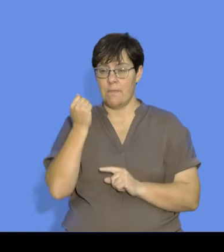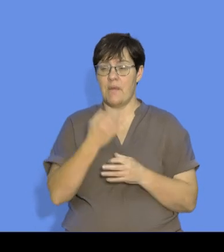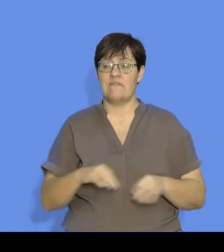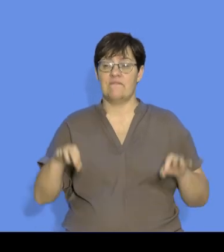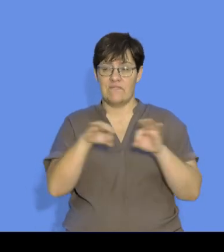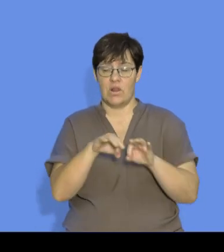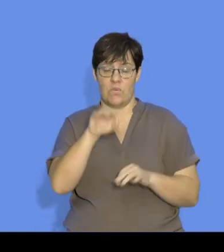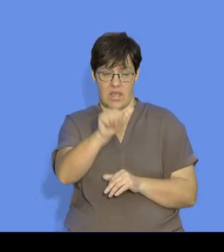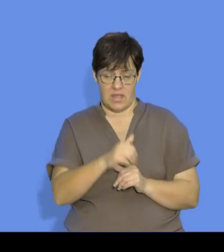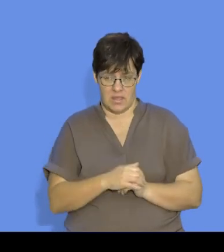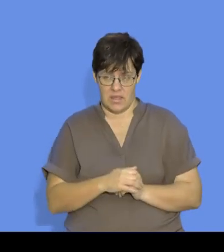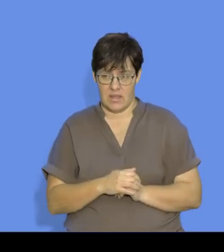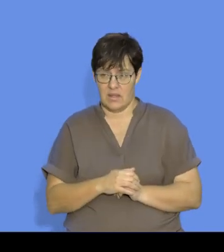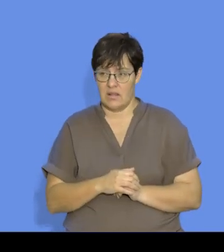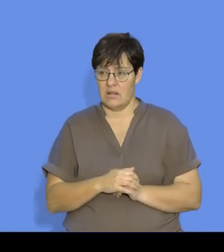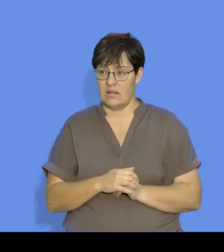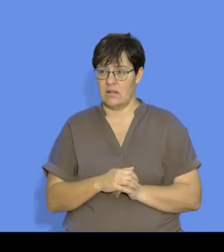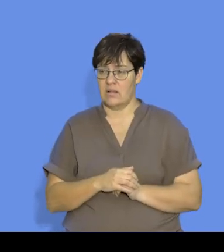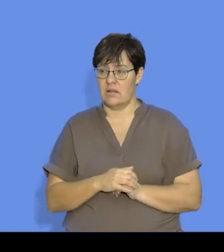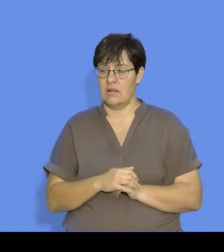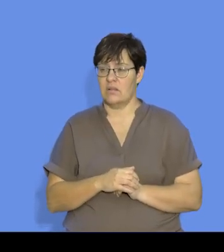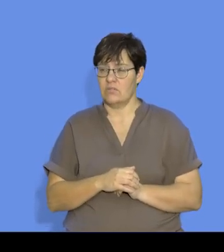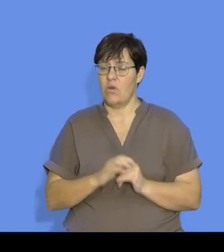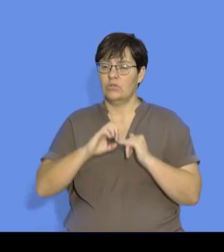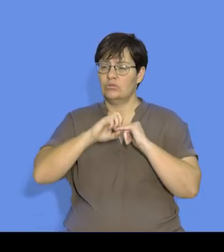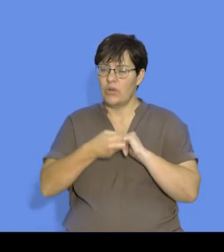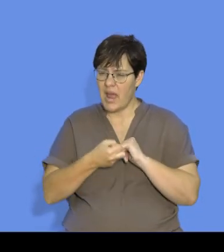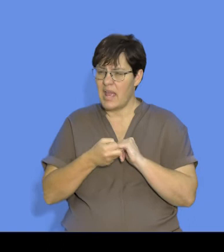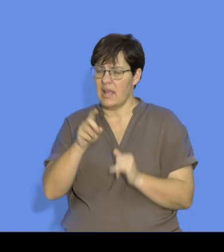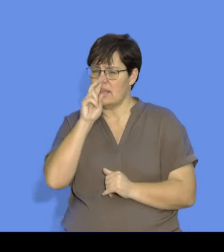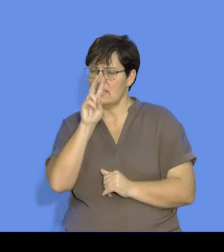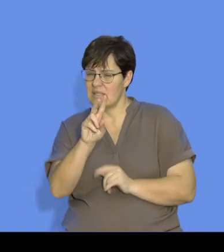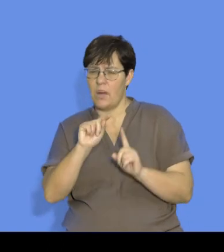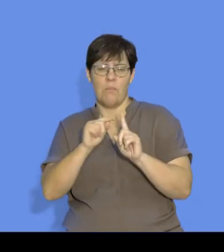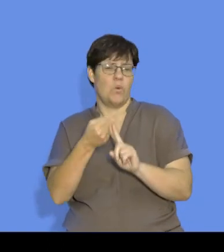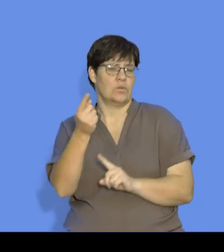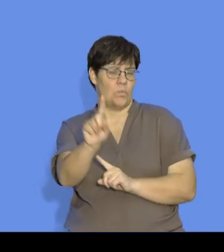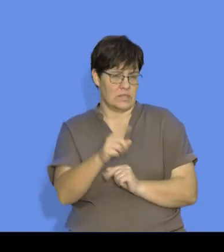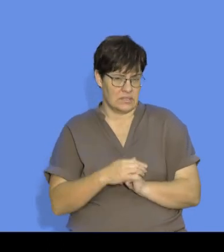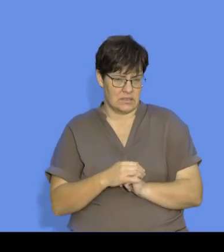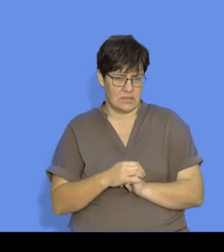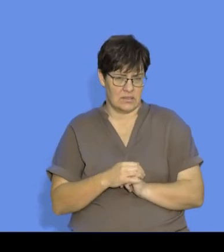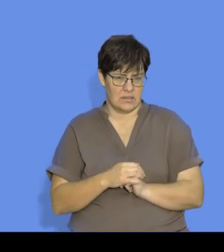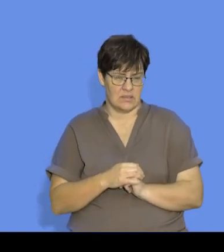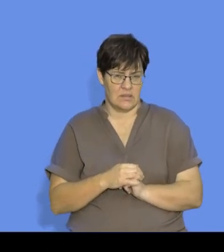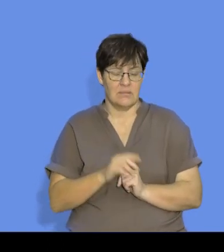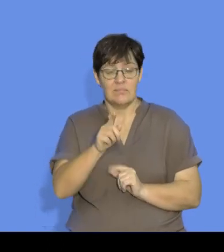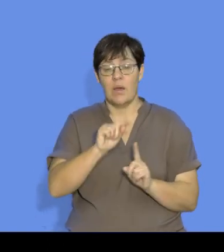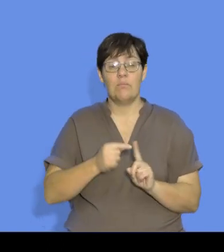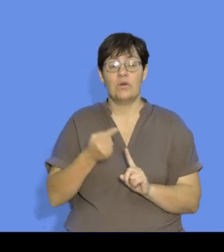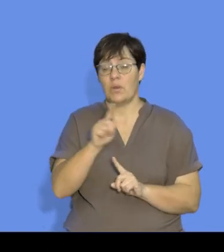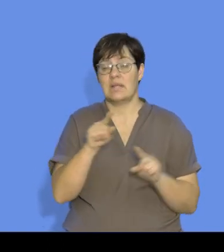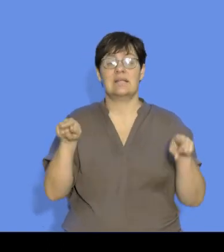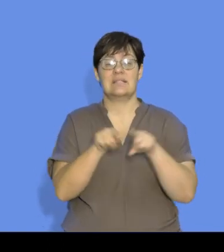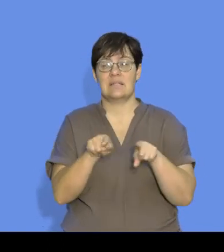order to find the value of a, so I will need you to then try and see what this point is going to be.